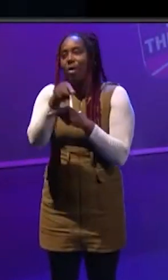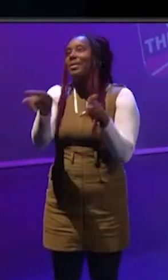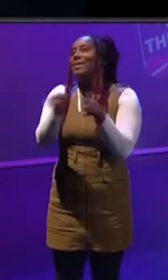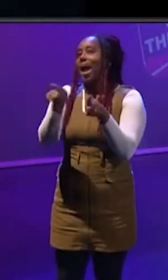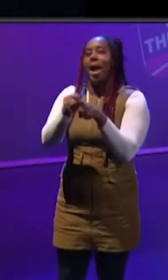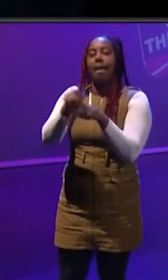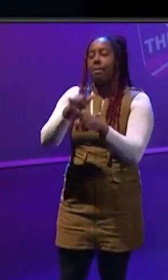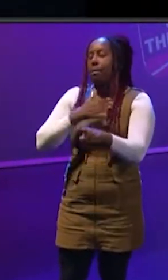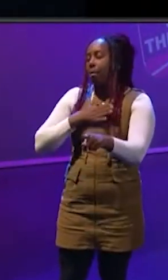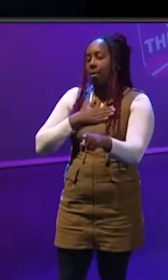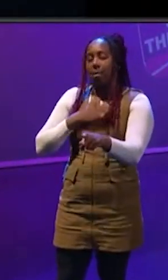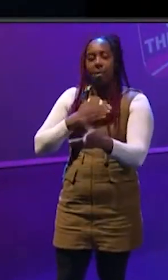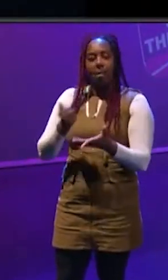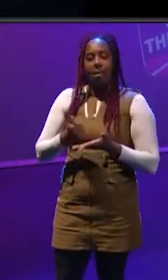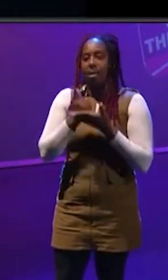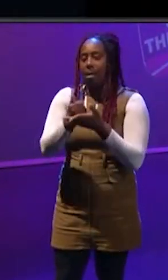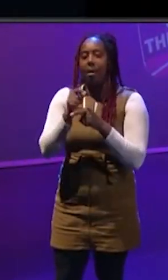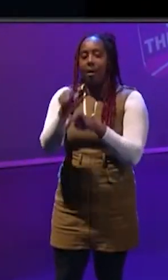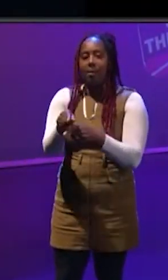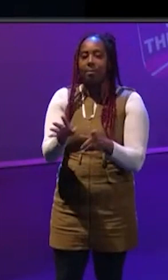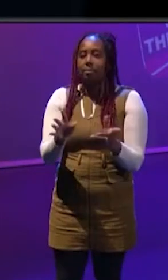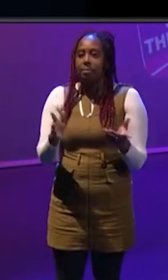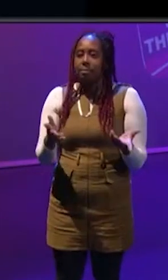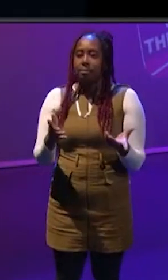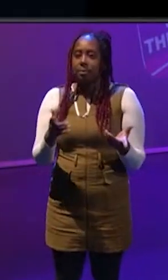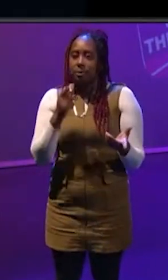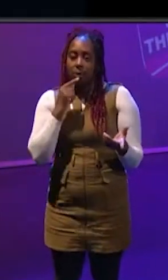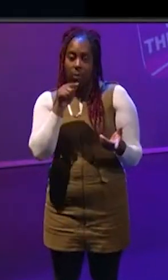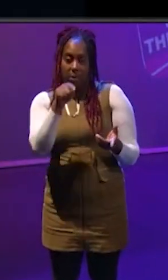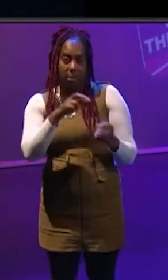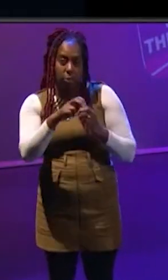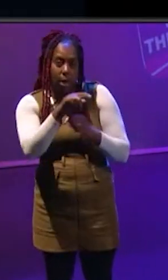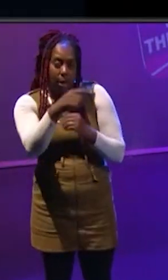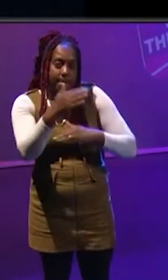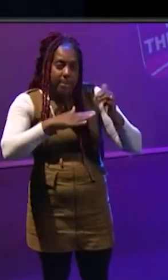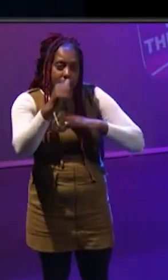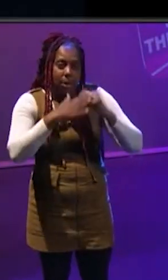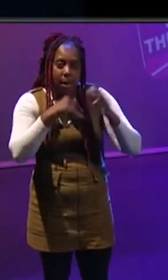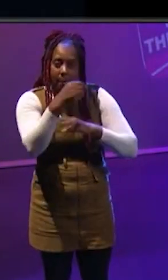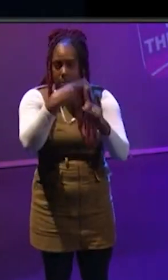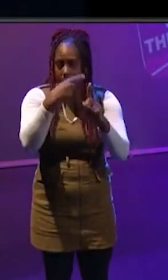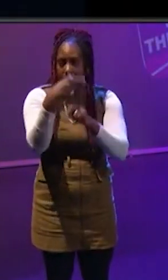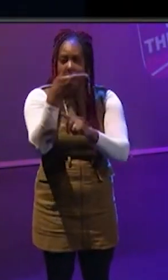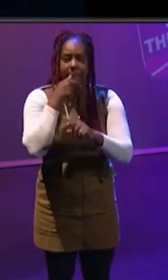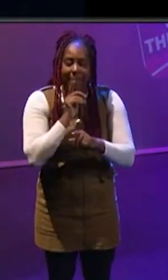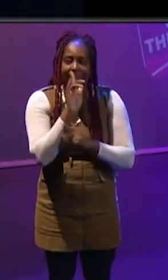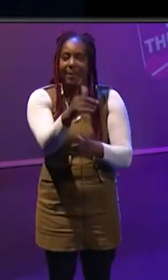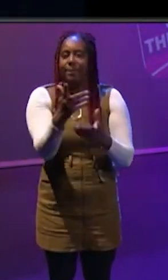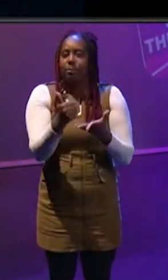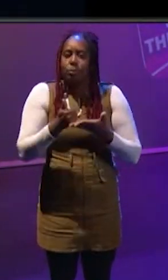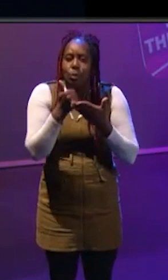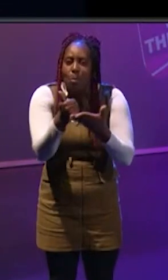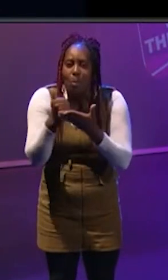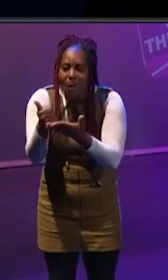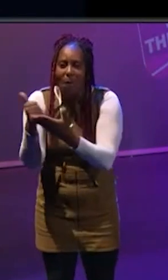are passionate about, I think is like the first point of a journey, really, of building that up and feeling supported and feeling like there's